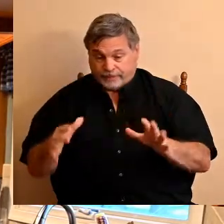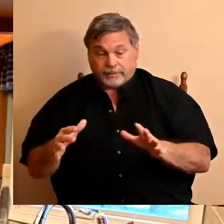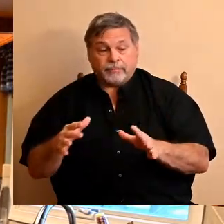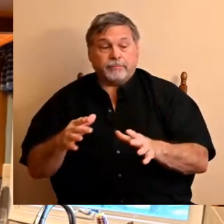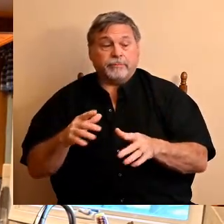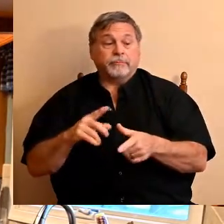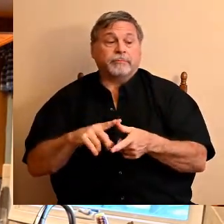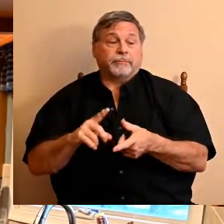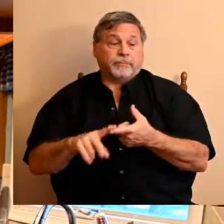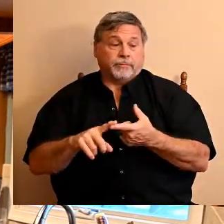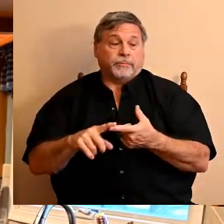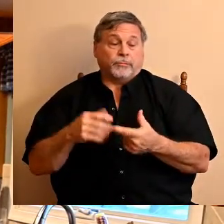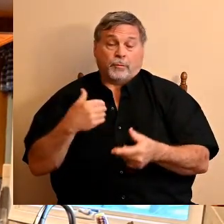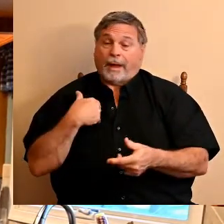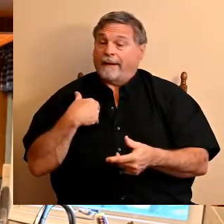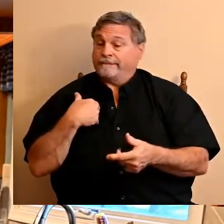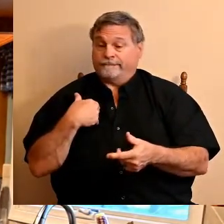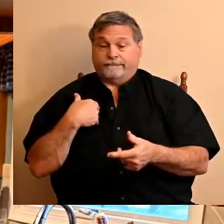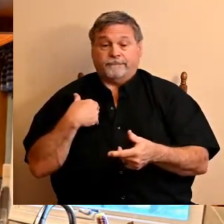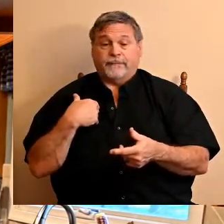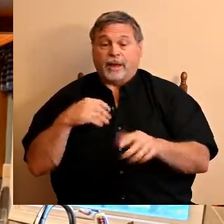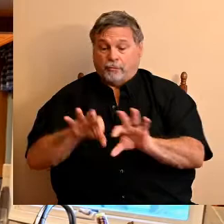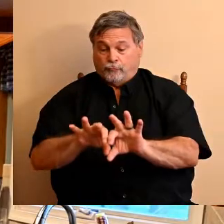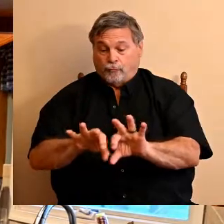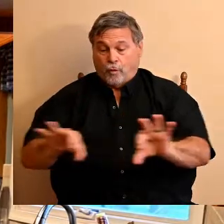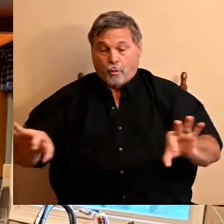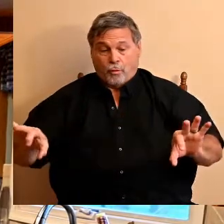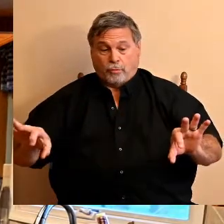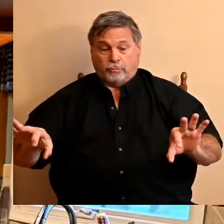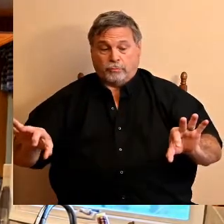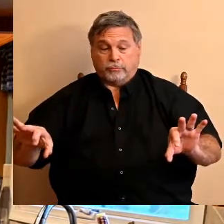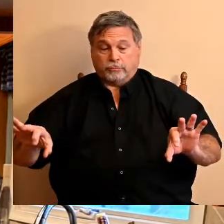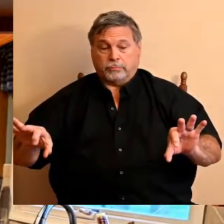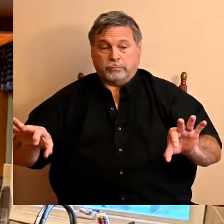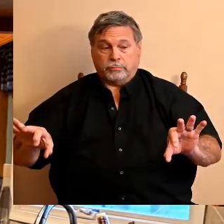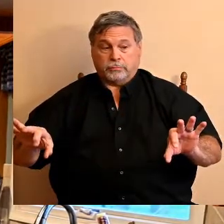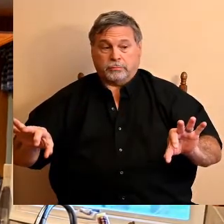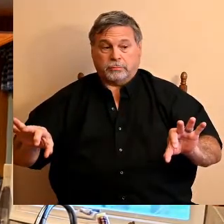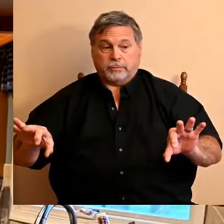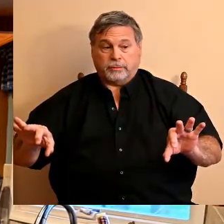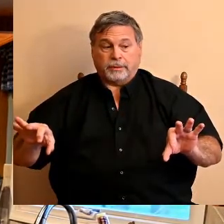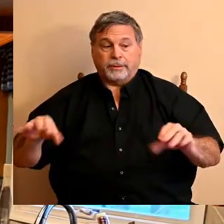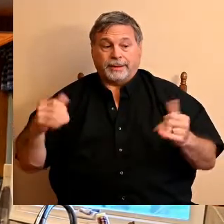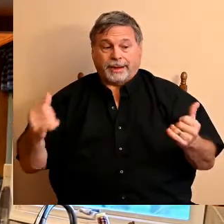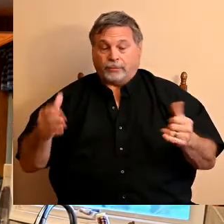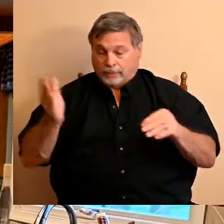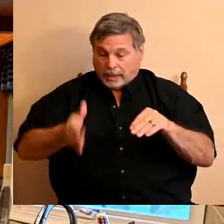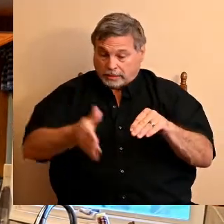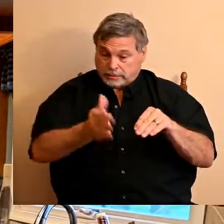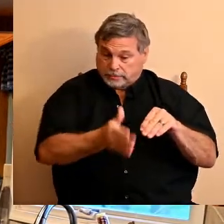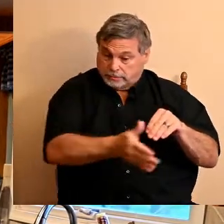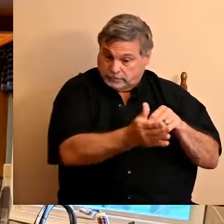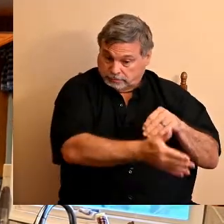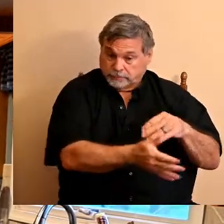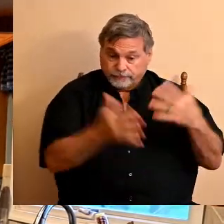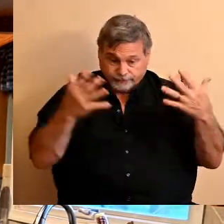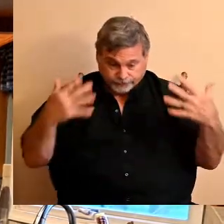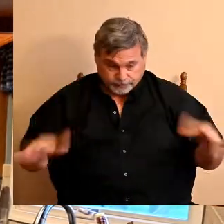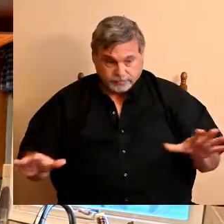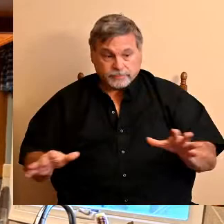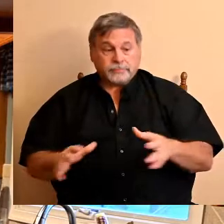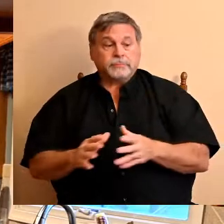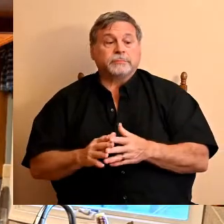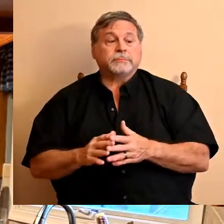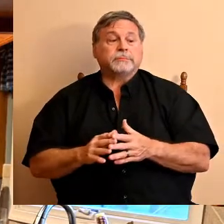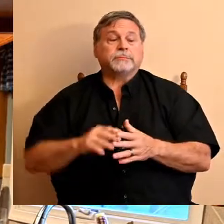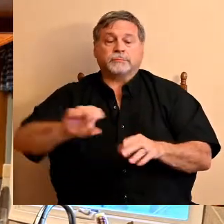yourself a roll here. Now you can see I overstuffed. So once you've cut your sushi, you can then stack